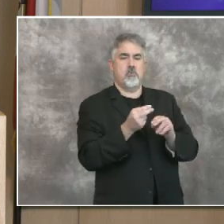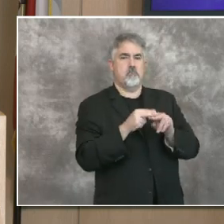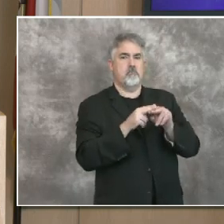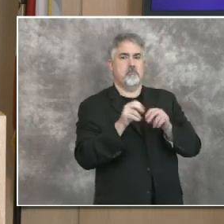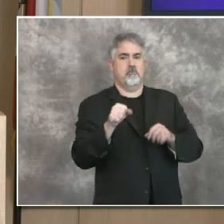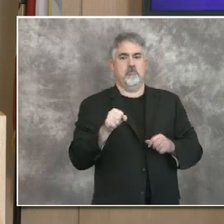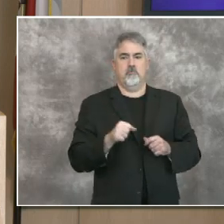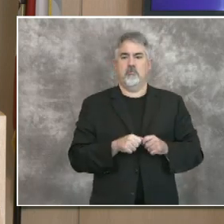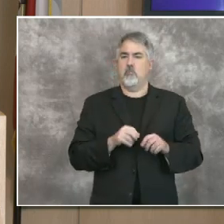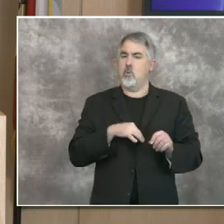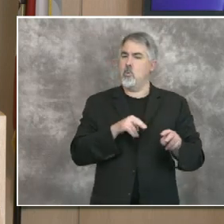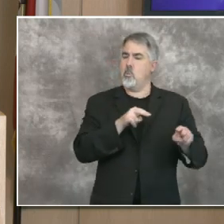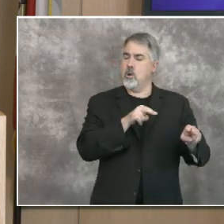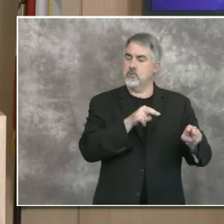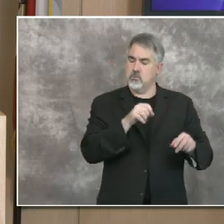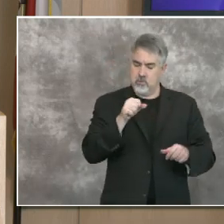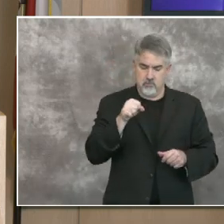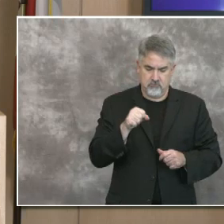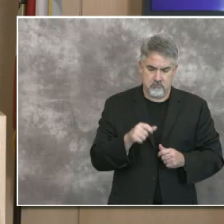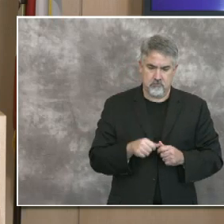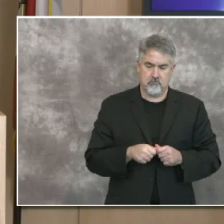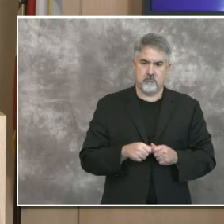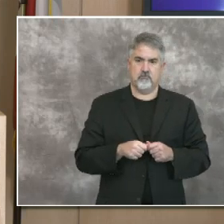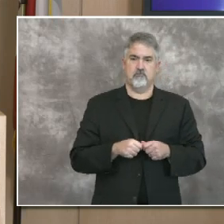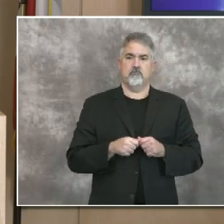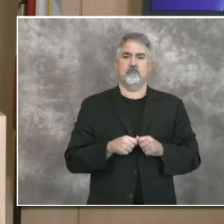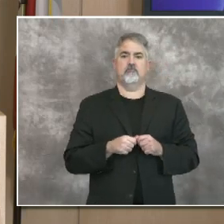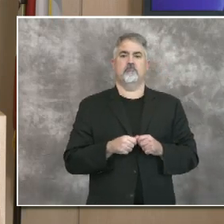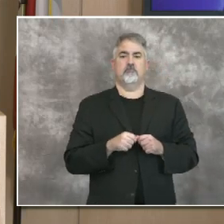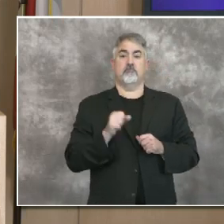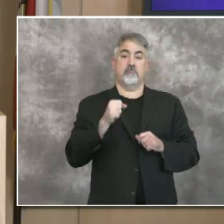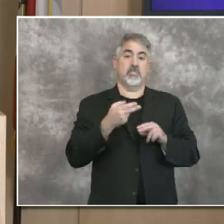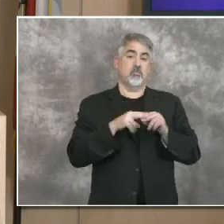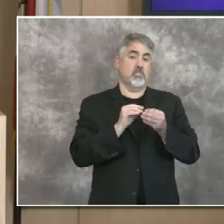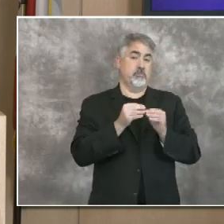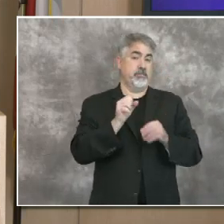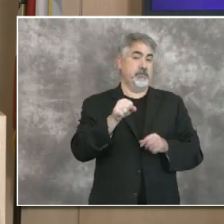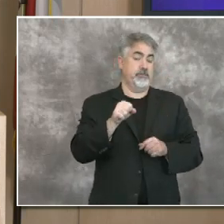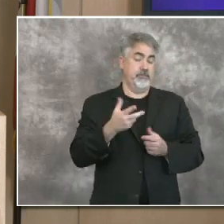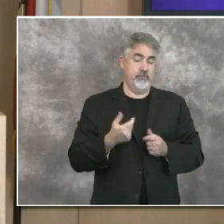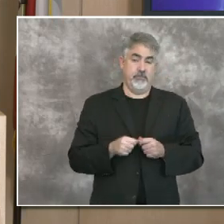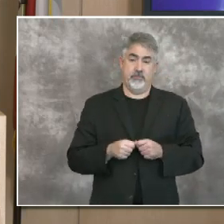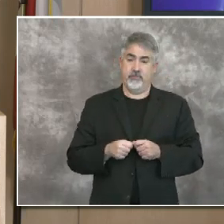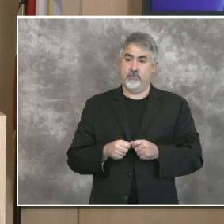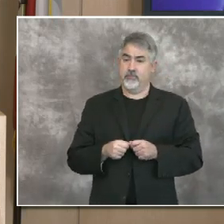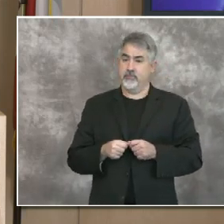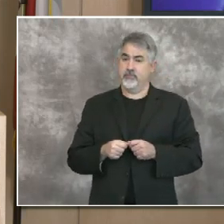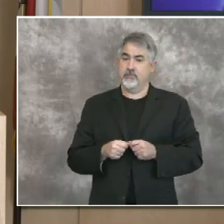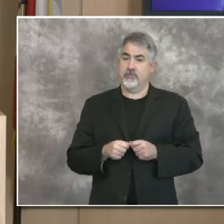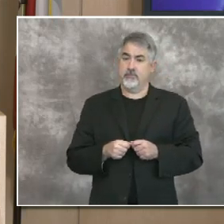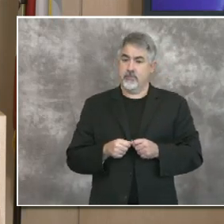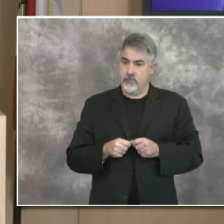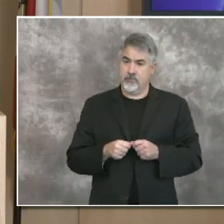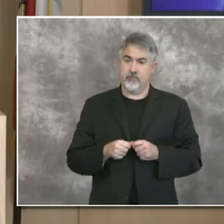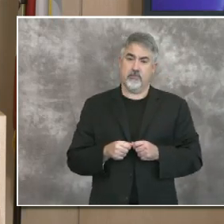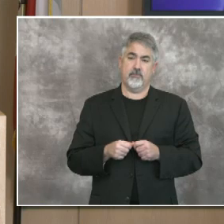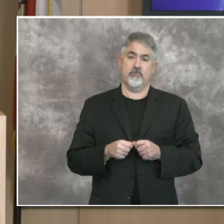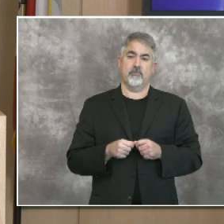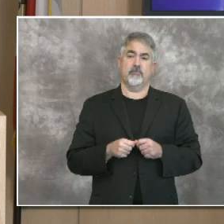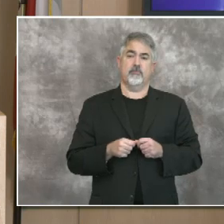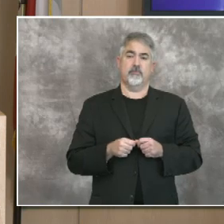very carefully. It is an increasing trend and is certainly part of